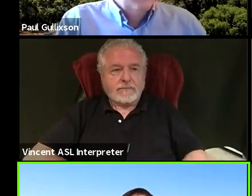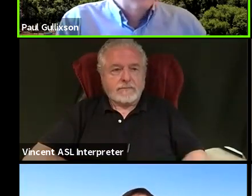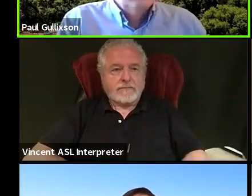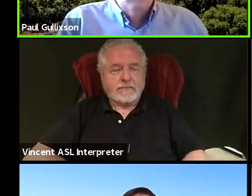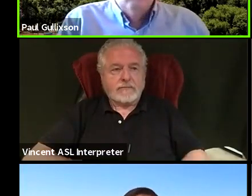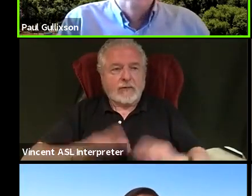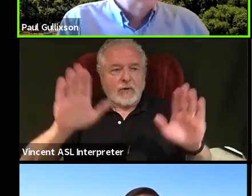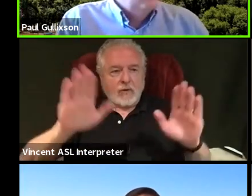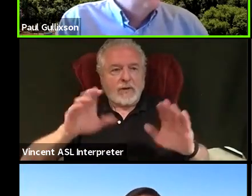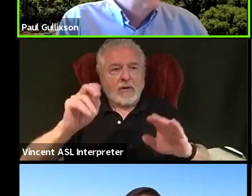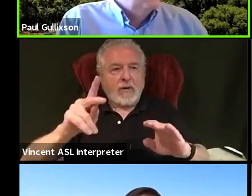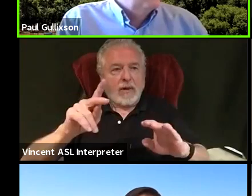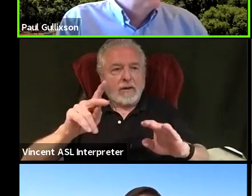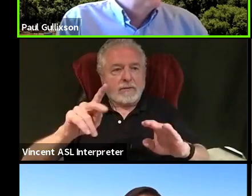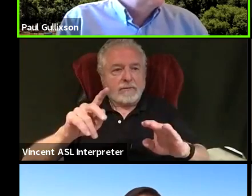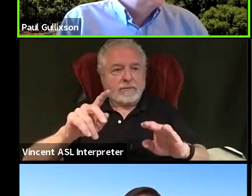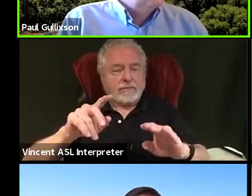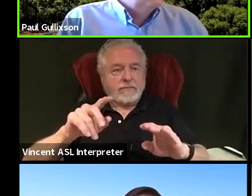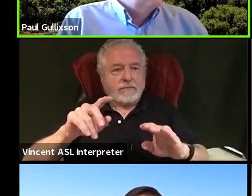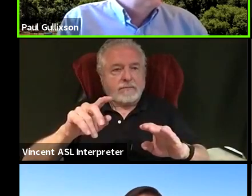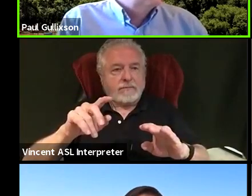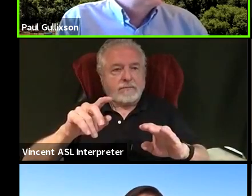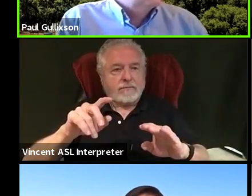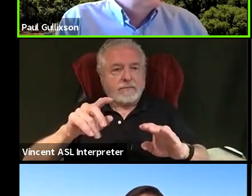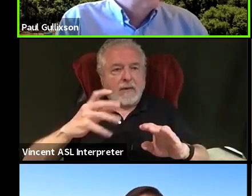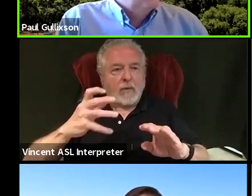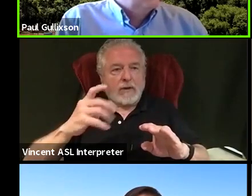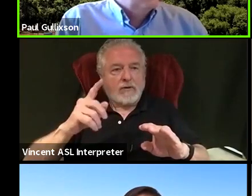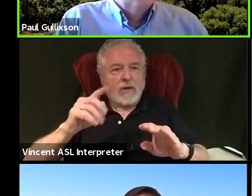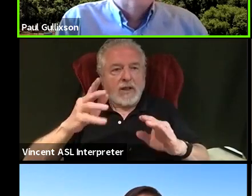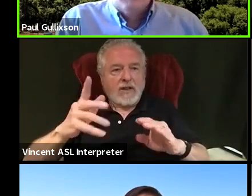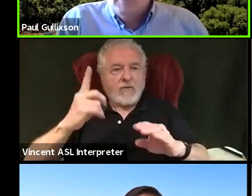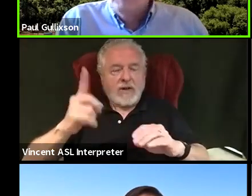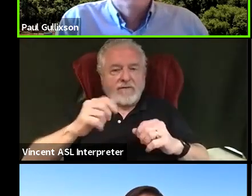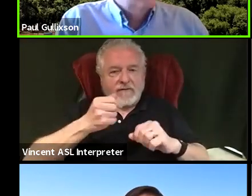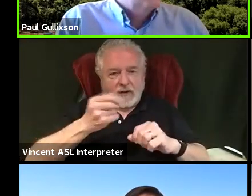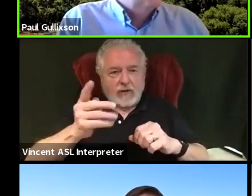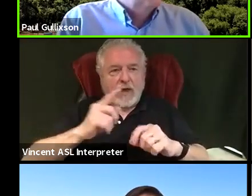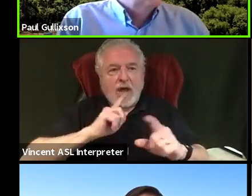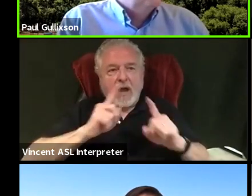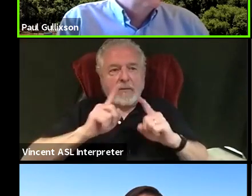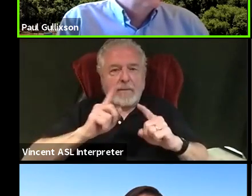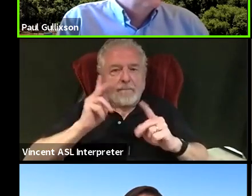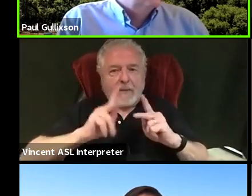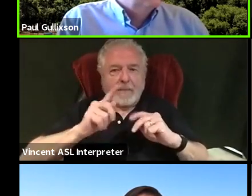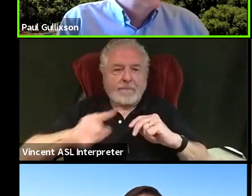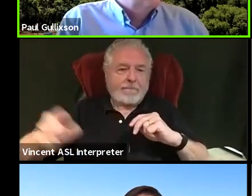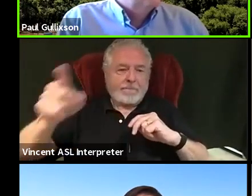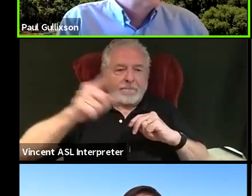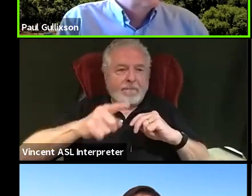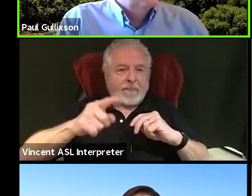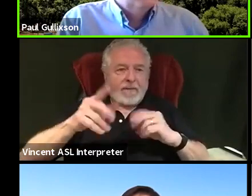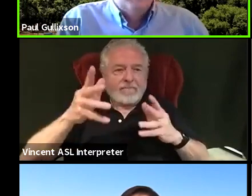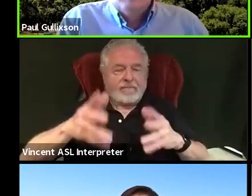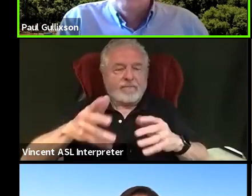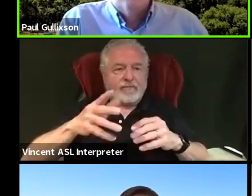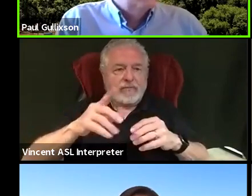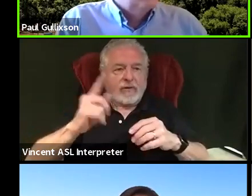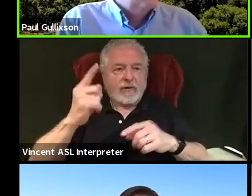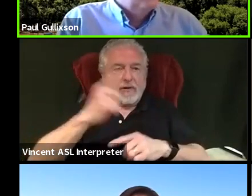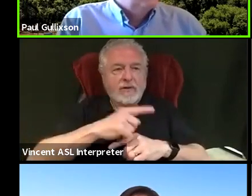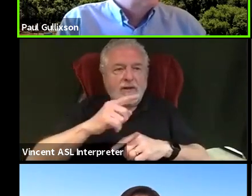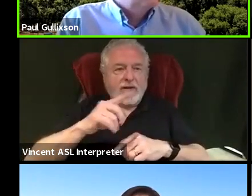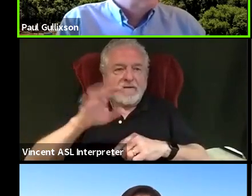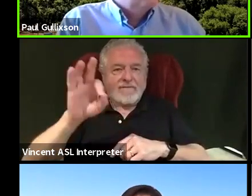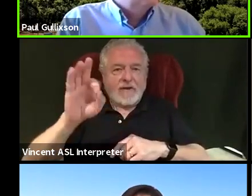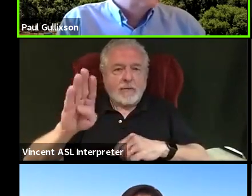That's great. Well, I want to just leave on a couple of comments that people left today on our